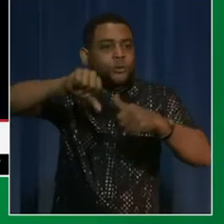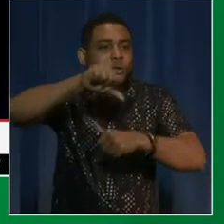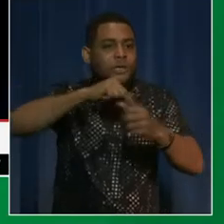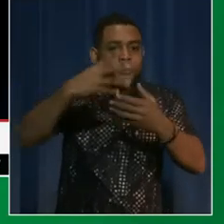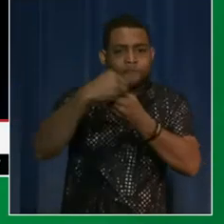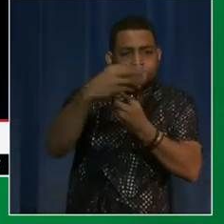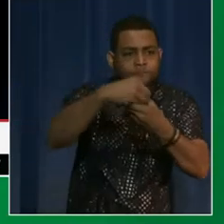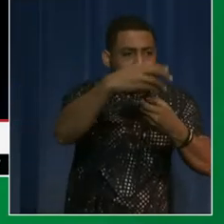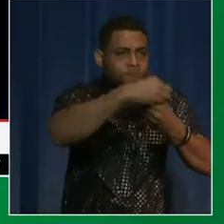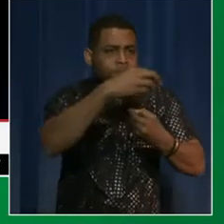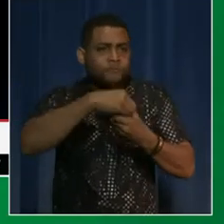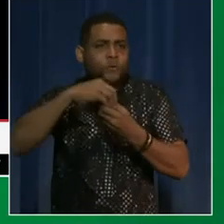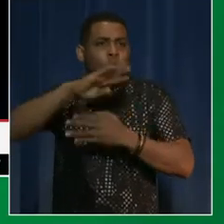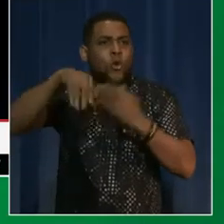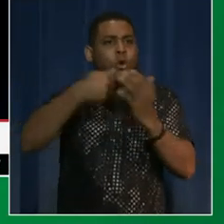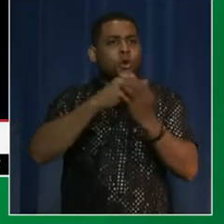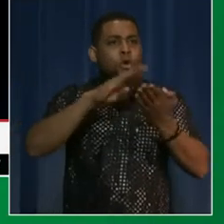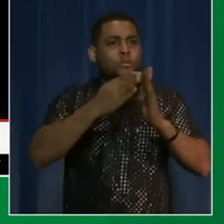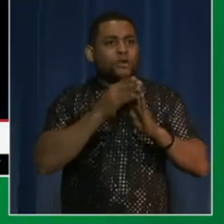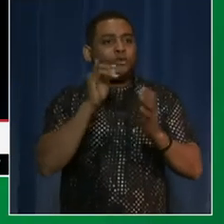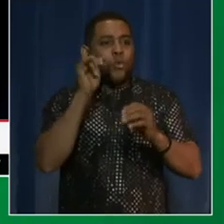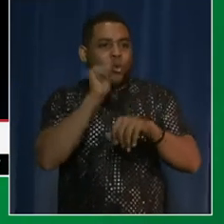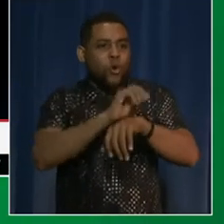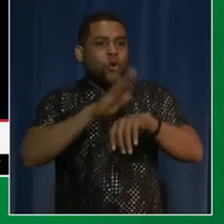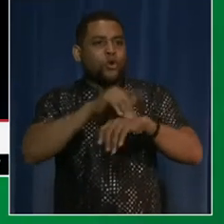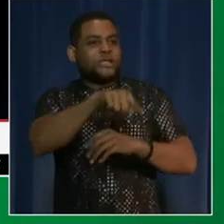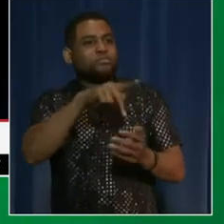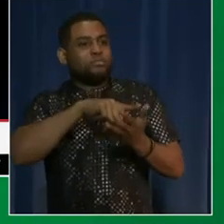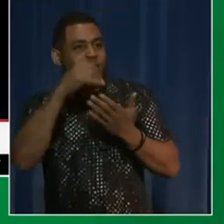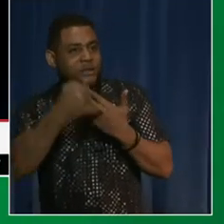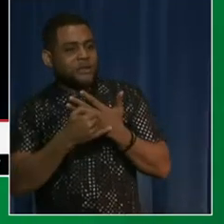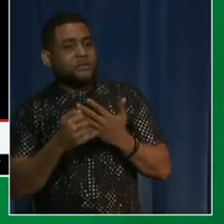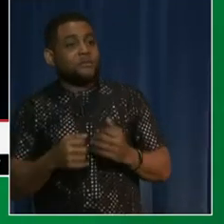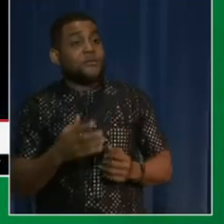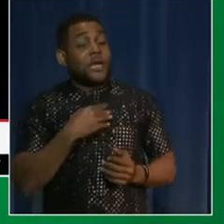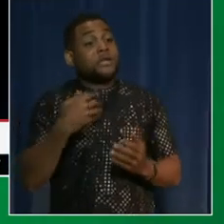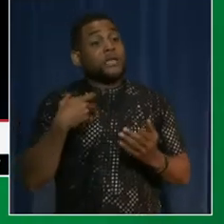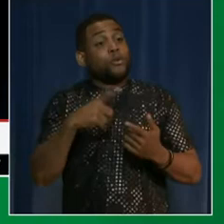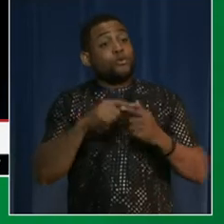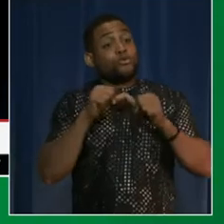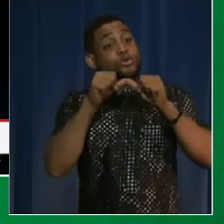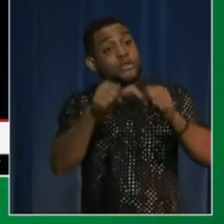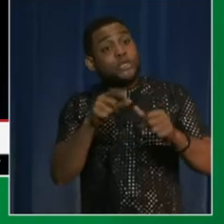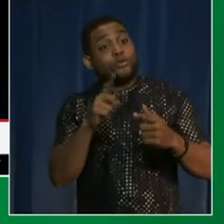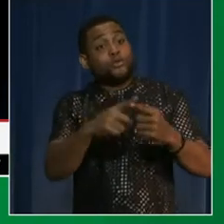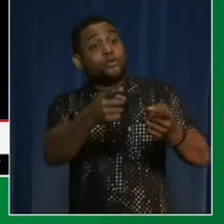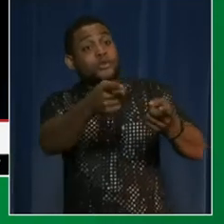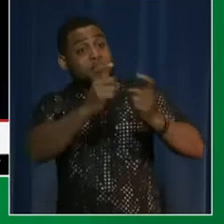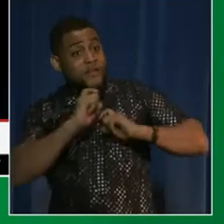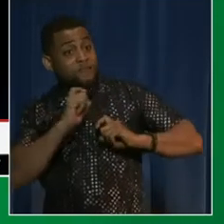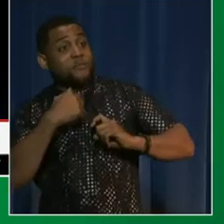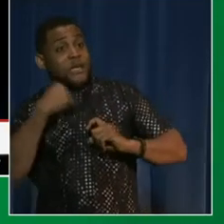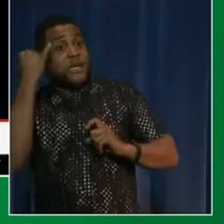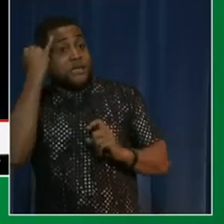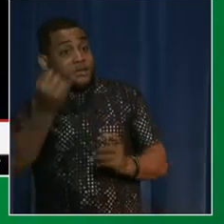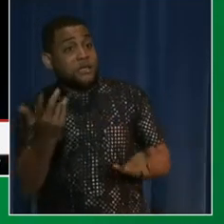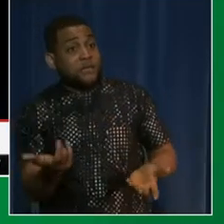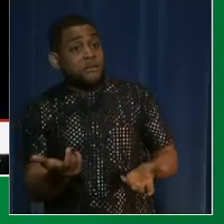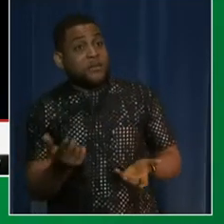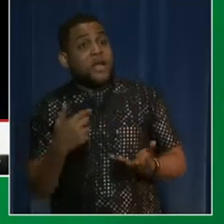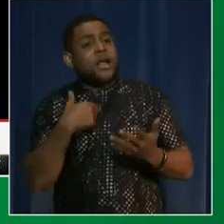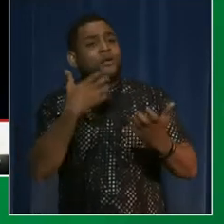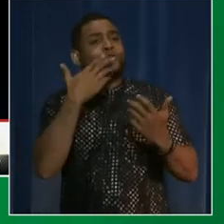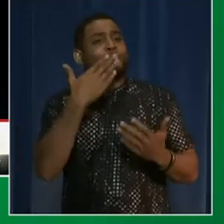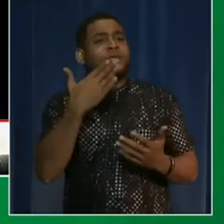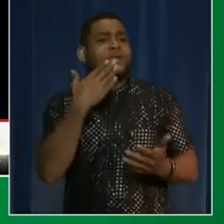working on these projects. And I want you to continue to give us ideas. I want to thank and acknowledge one